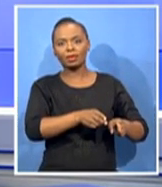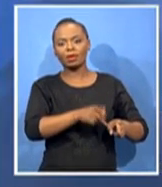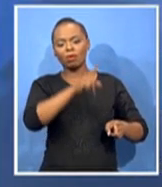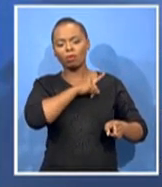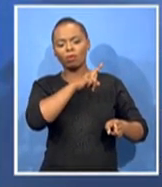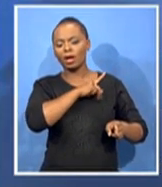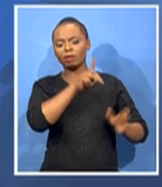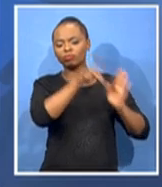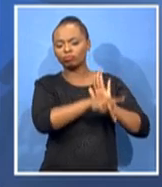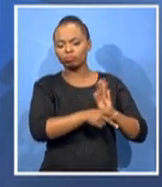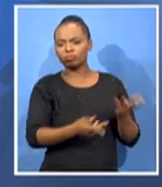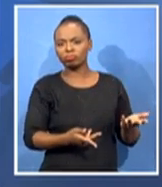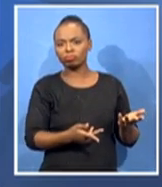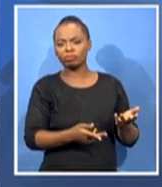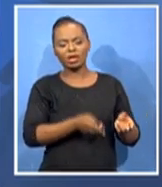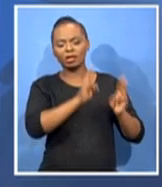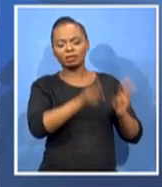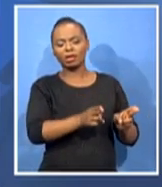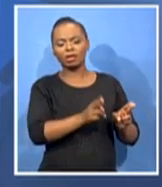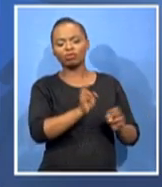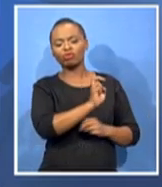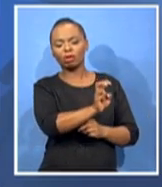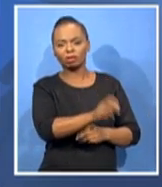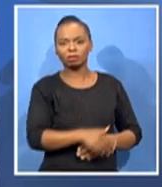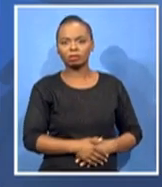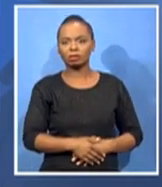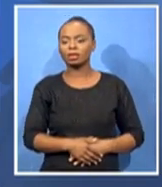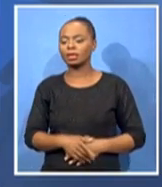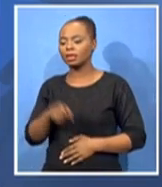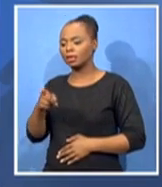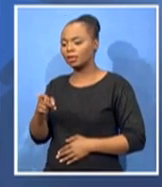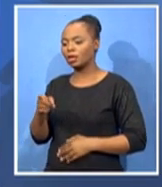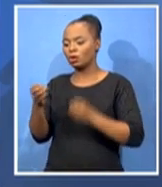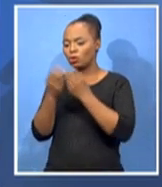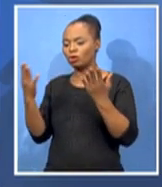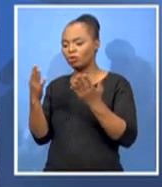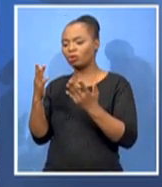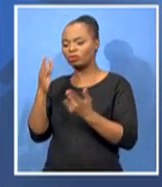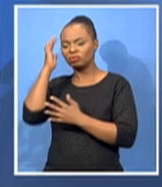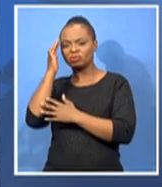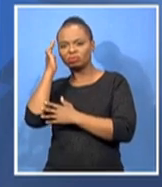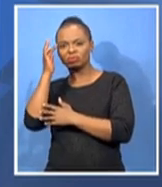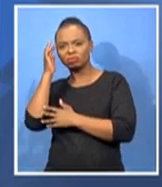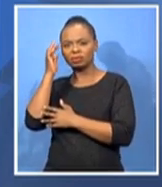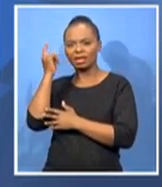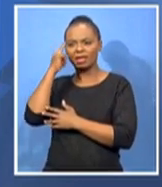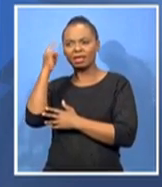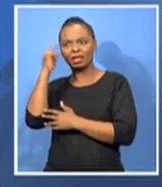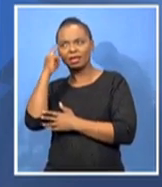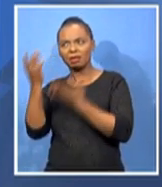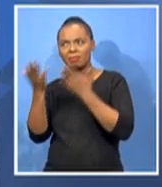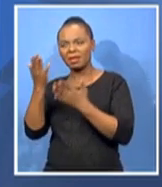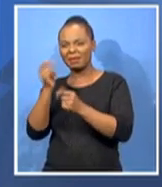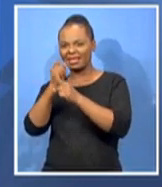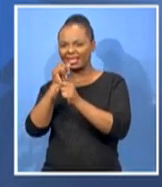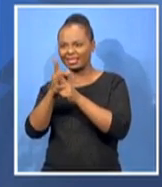there are some theories we're investigating. There's a lot of speculation around the fact that it might be taxi-related. It's not a possibility that we have